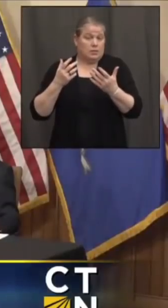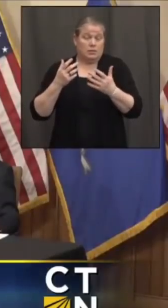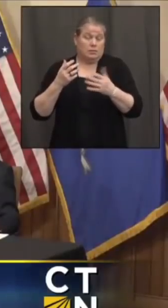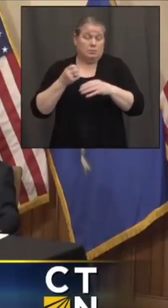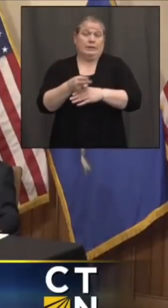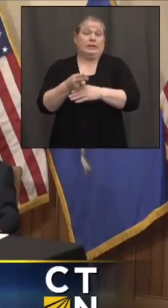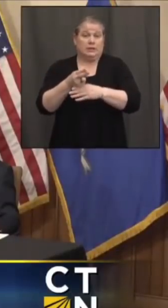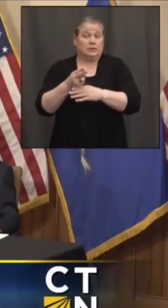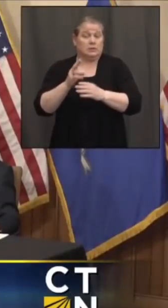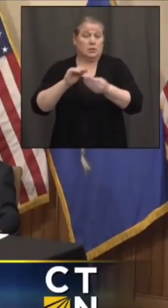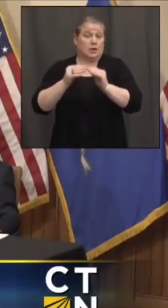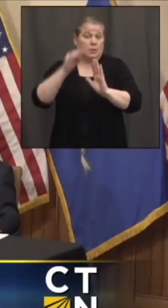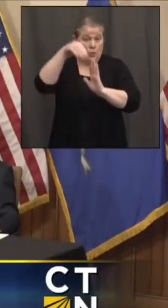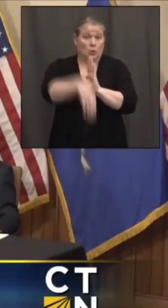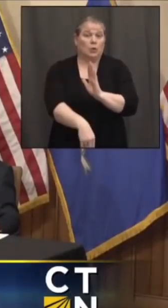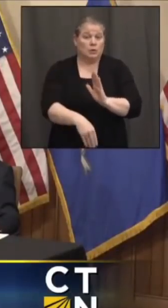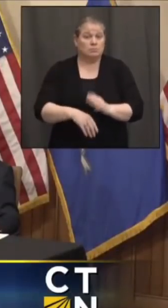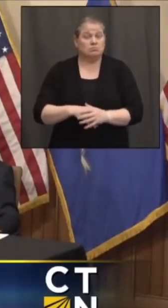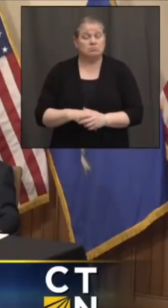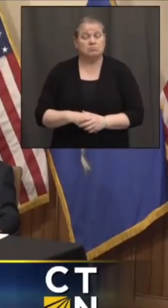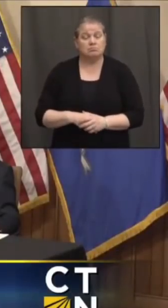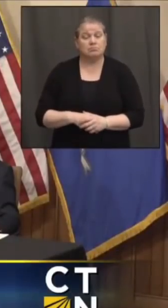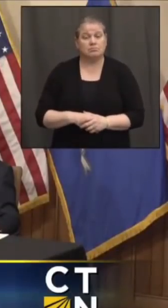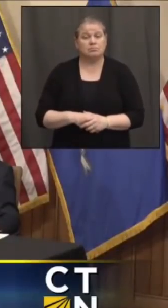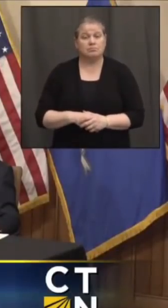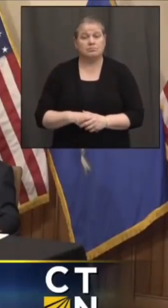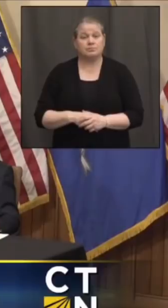Thank you. The Connecticut Mirror.